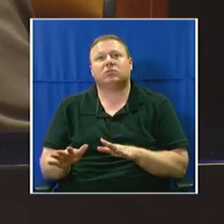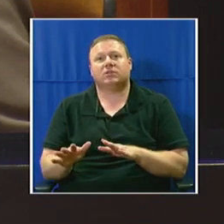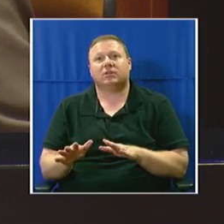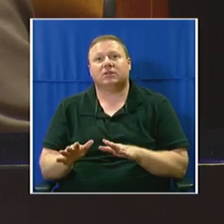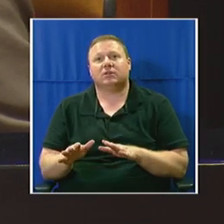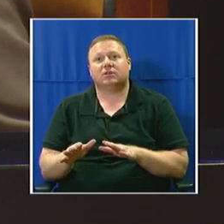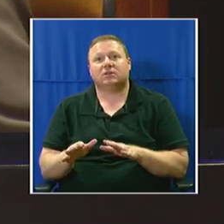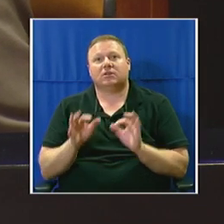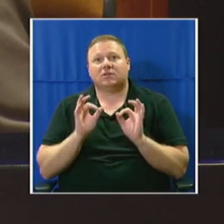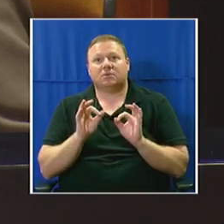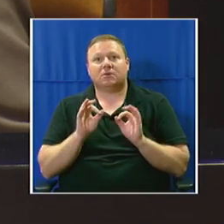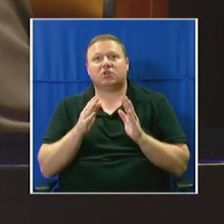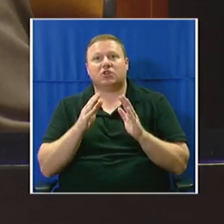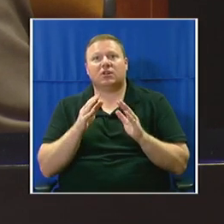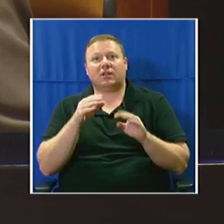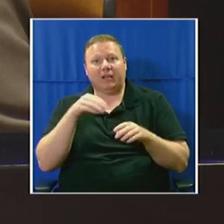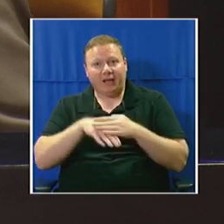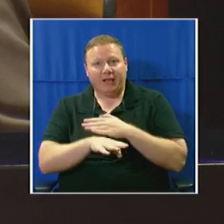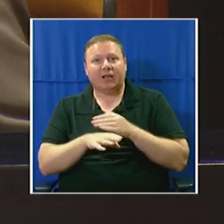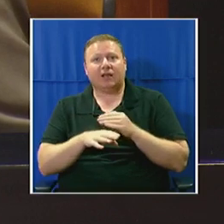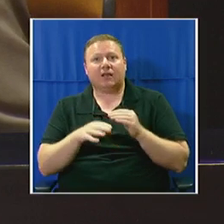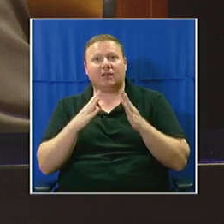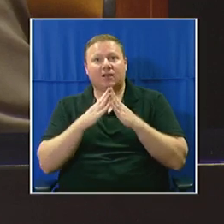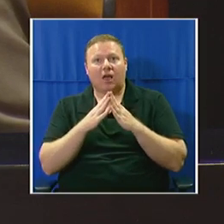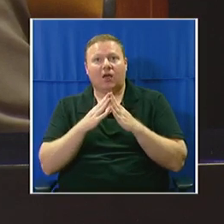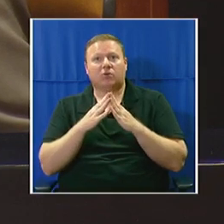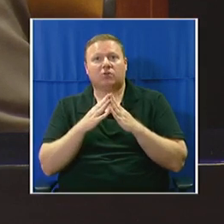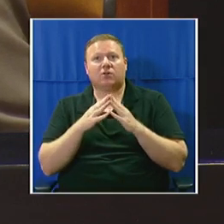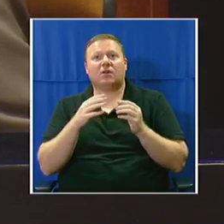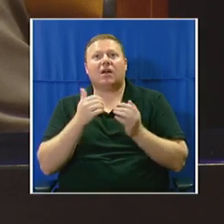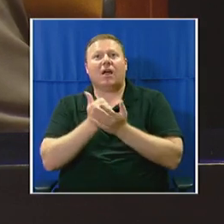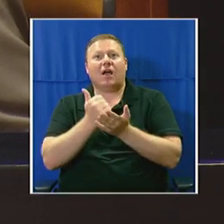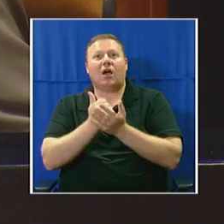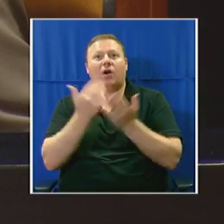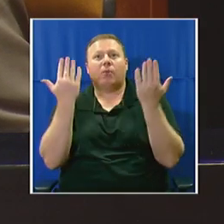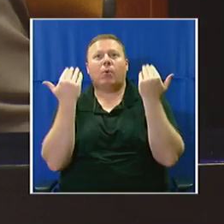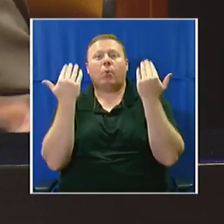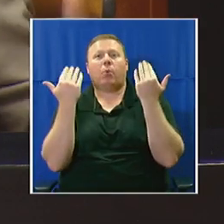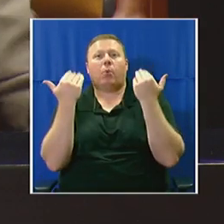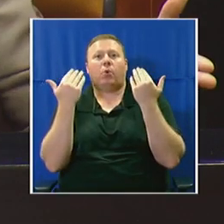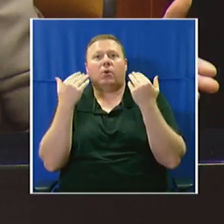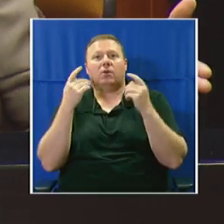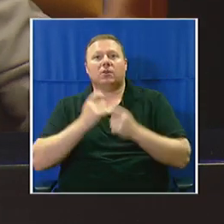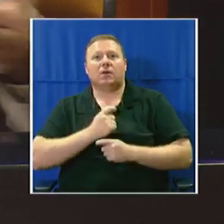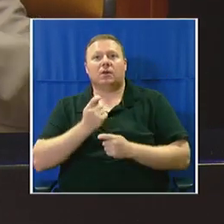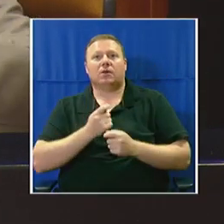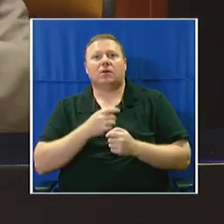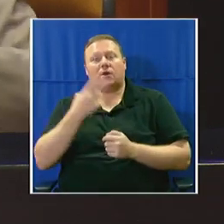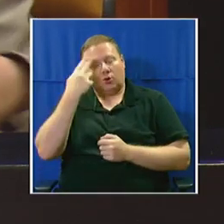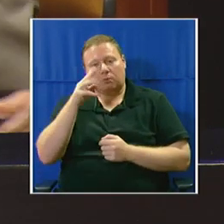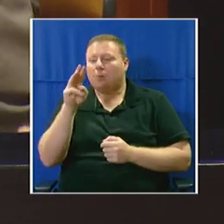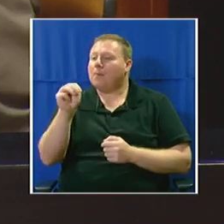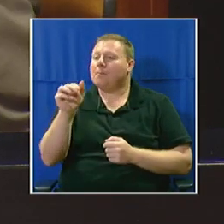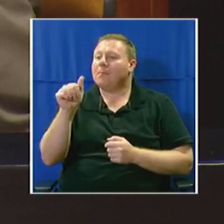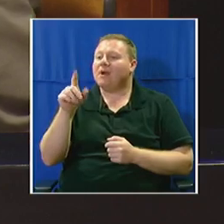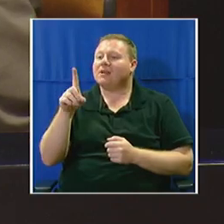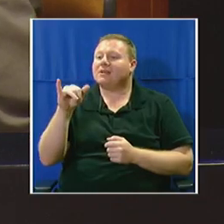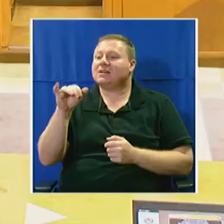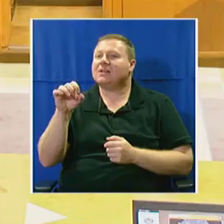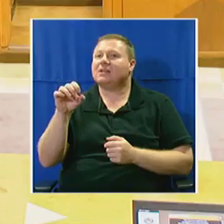very much honorable member as you go away please in Future No matter how angry you are always temper